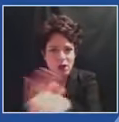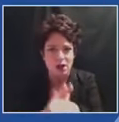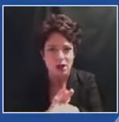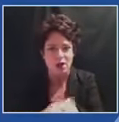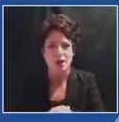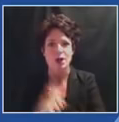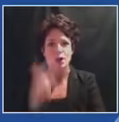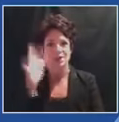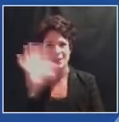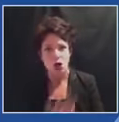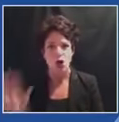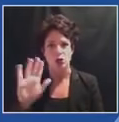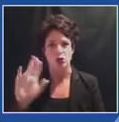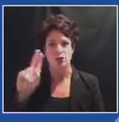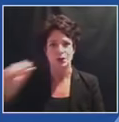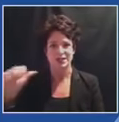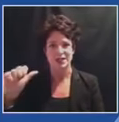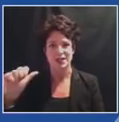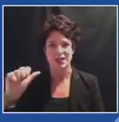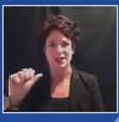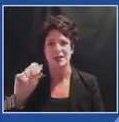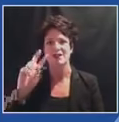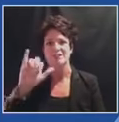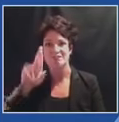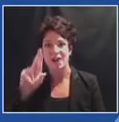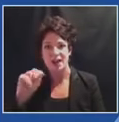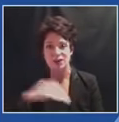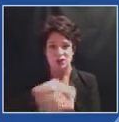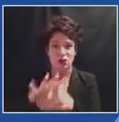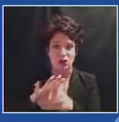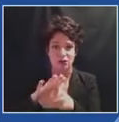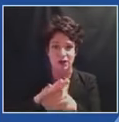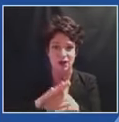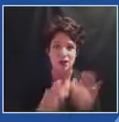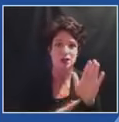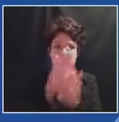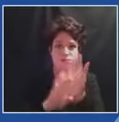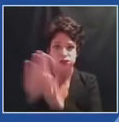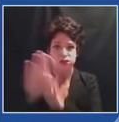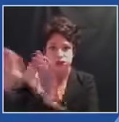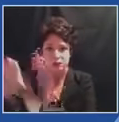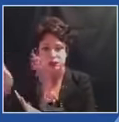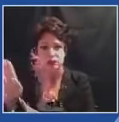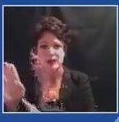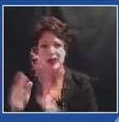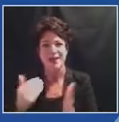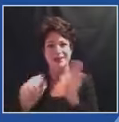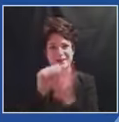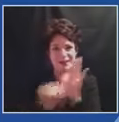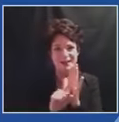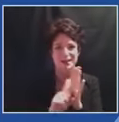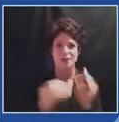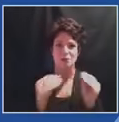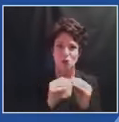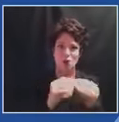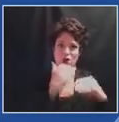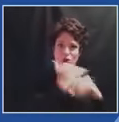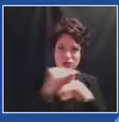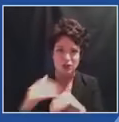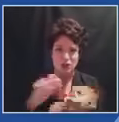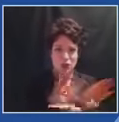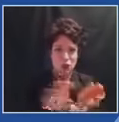across the country spikes in the virus that are causing many states to impose new restrictions again. To me and to many Americans, this is